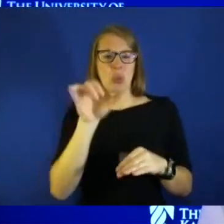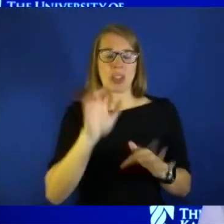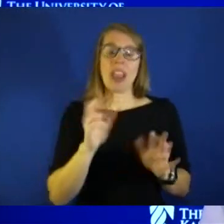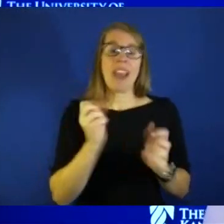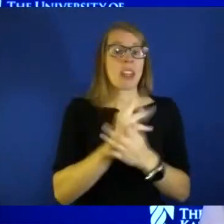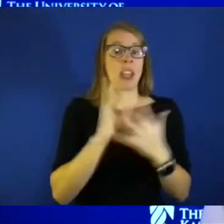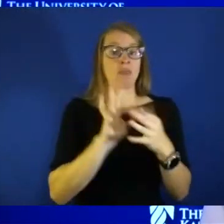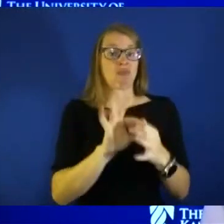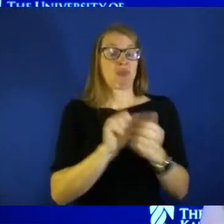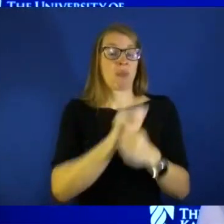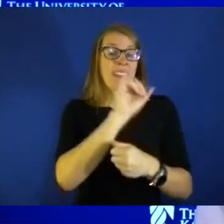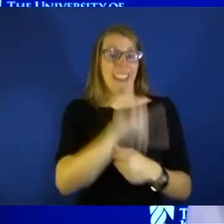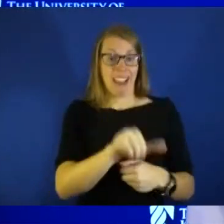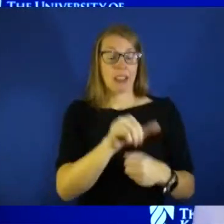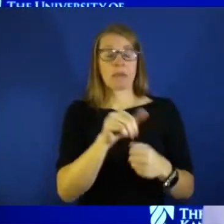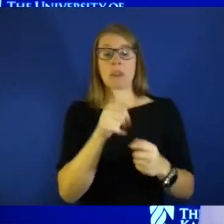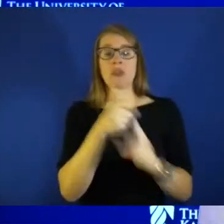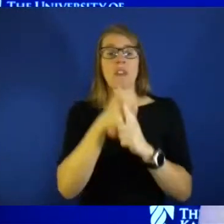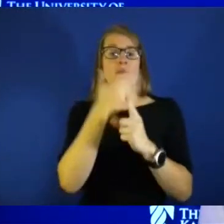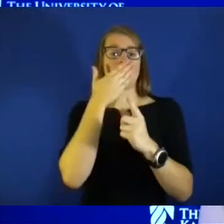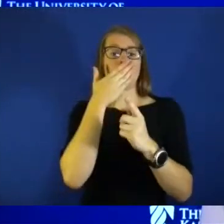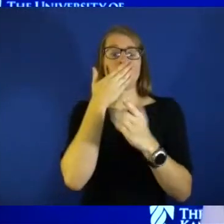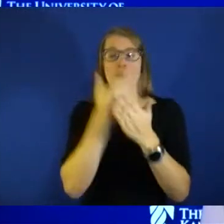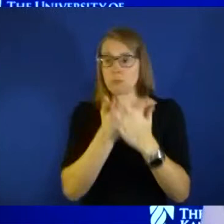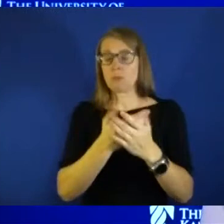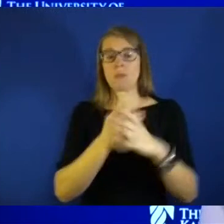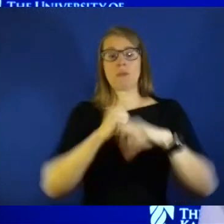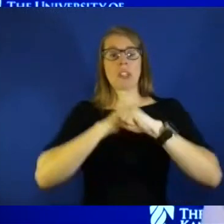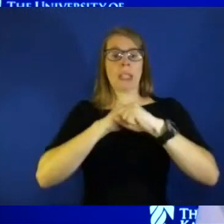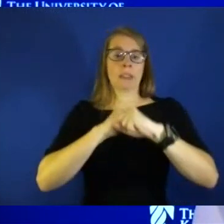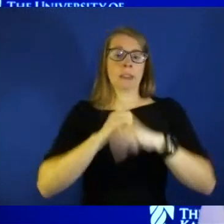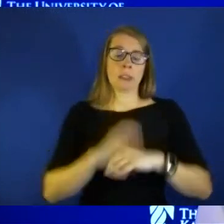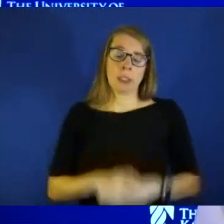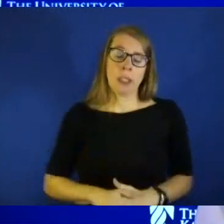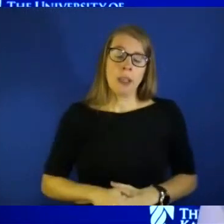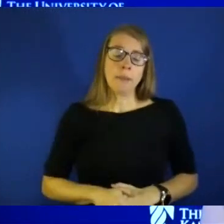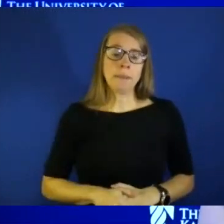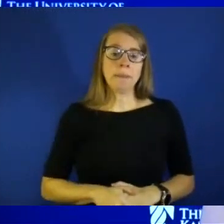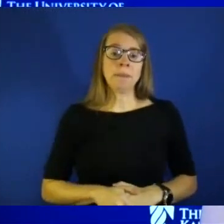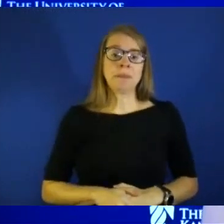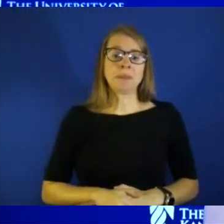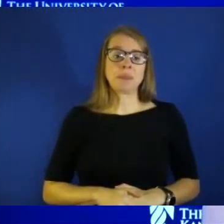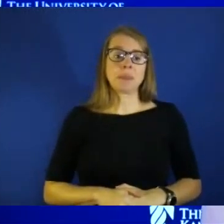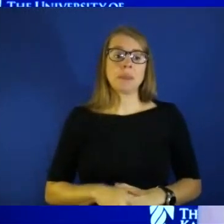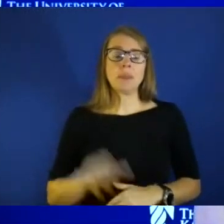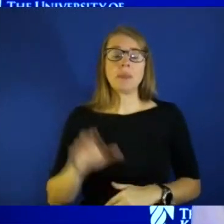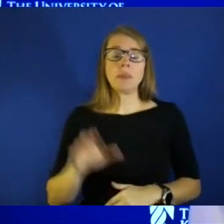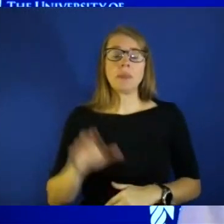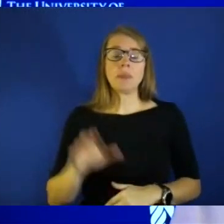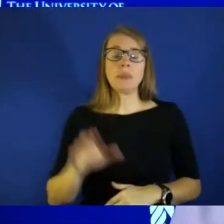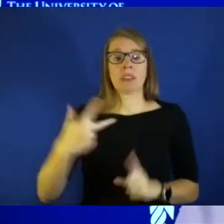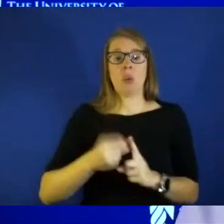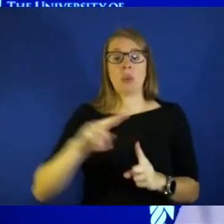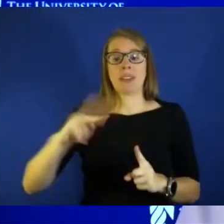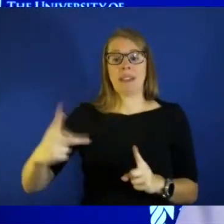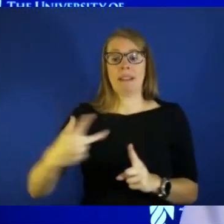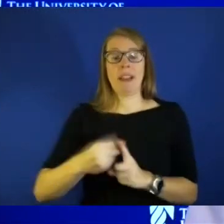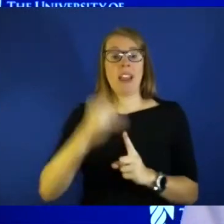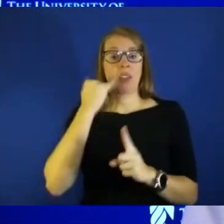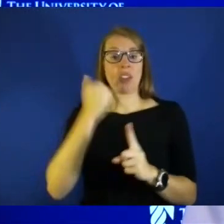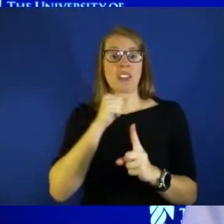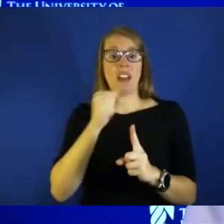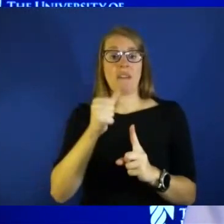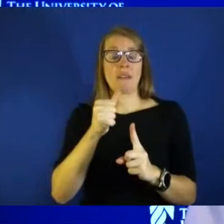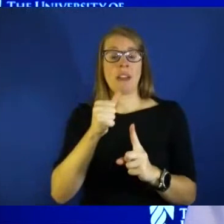you are still very well protected. I think a lot of what the case has been for these boostings, if you are not over 65